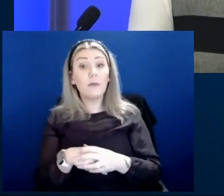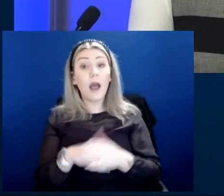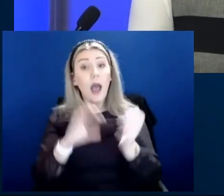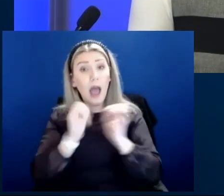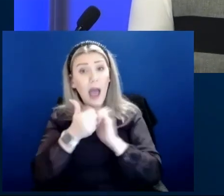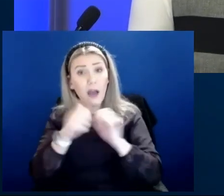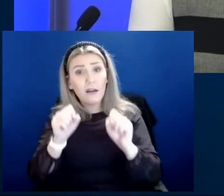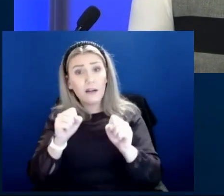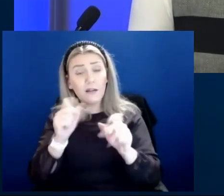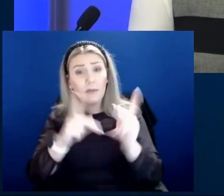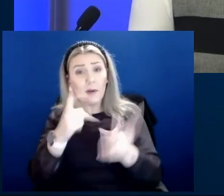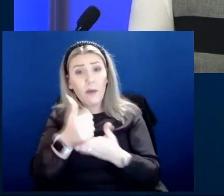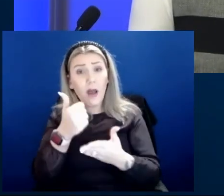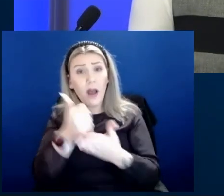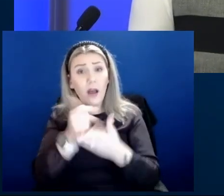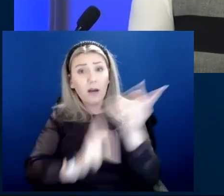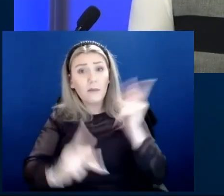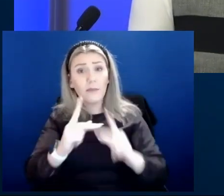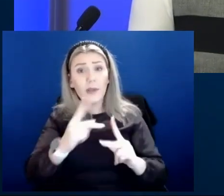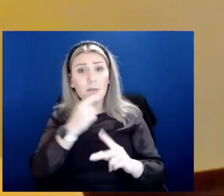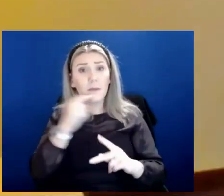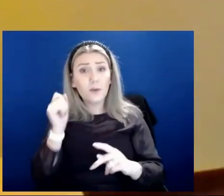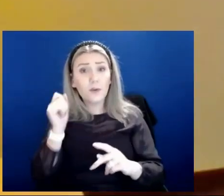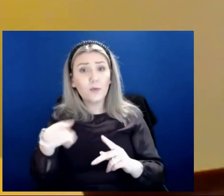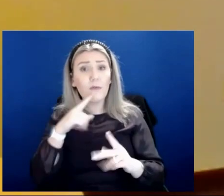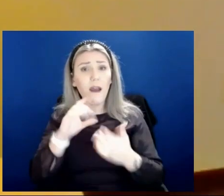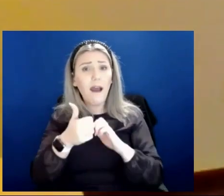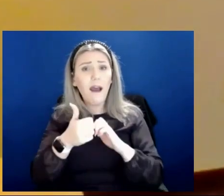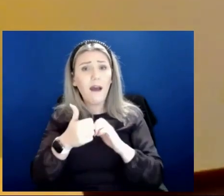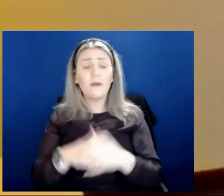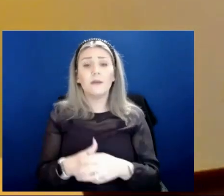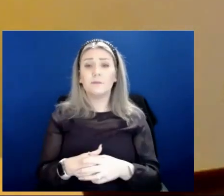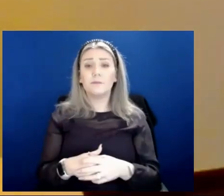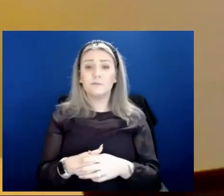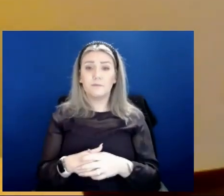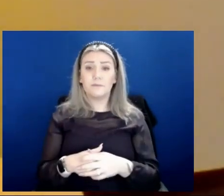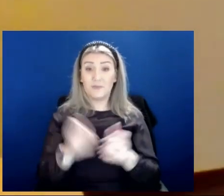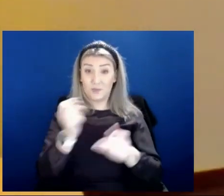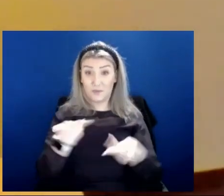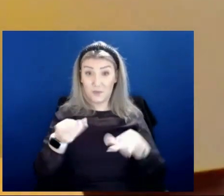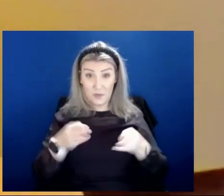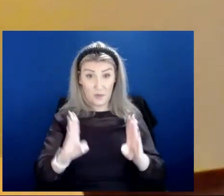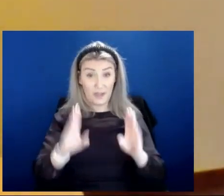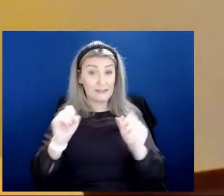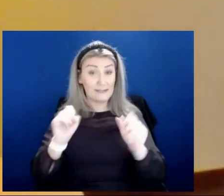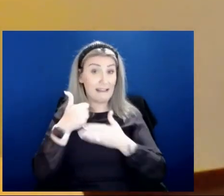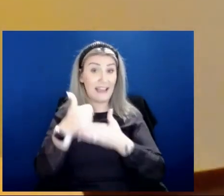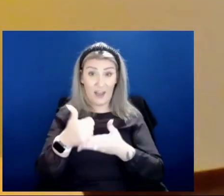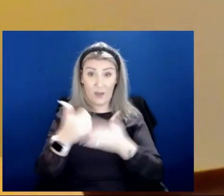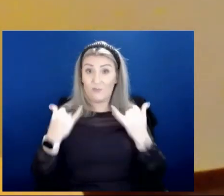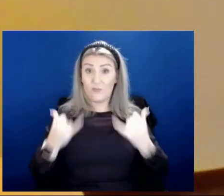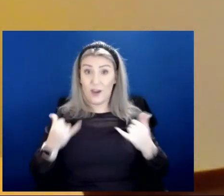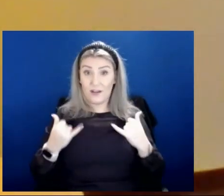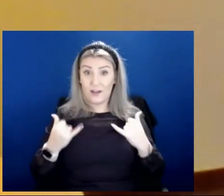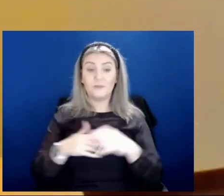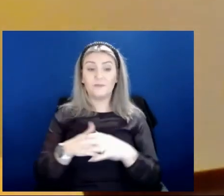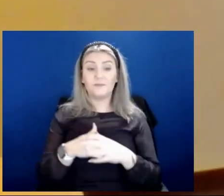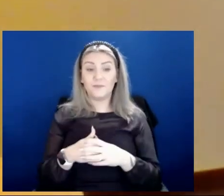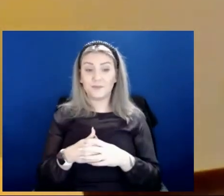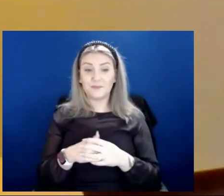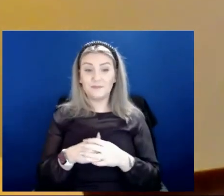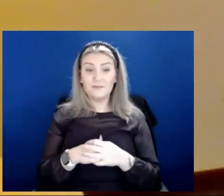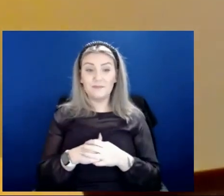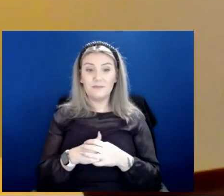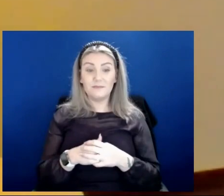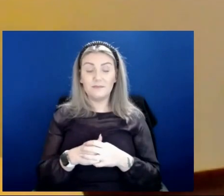Ukraine? So as you mentioned, there are a few ways in which you can help right now. We